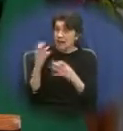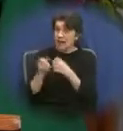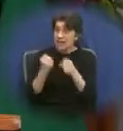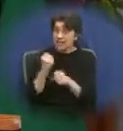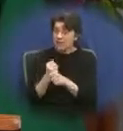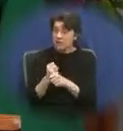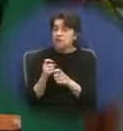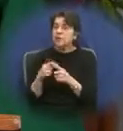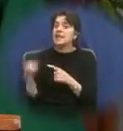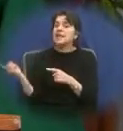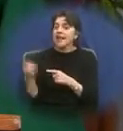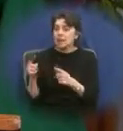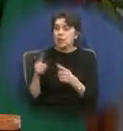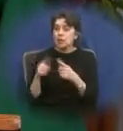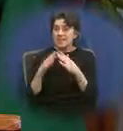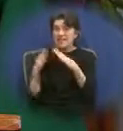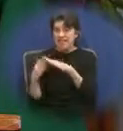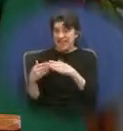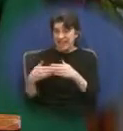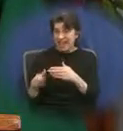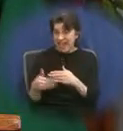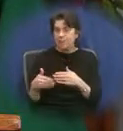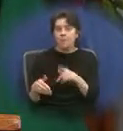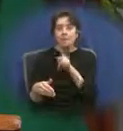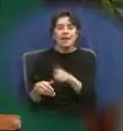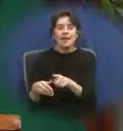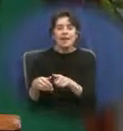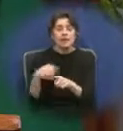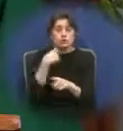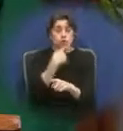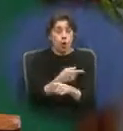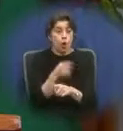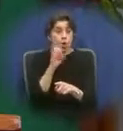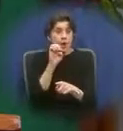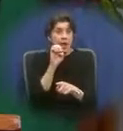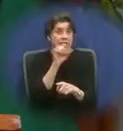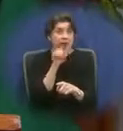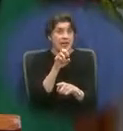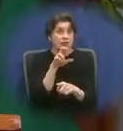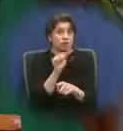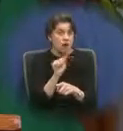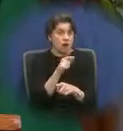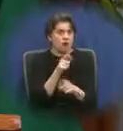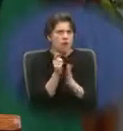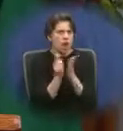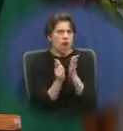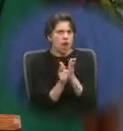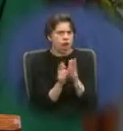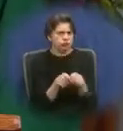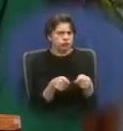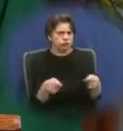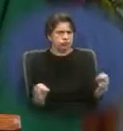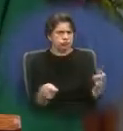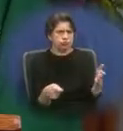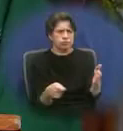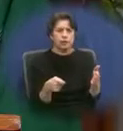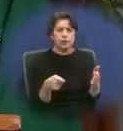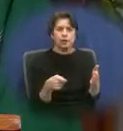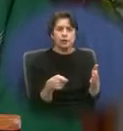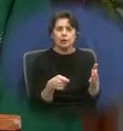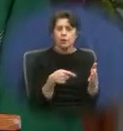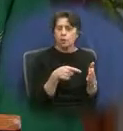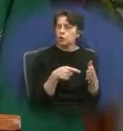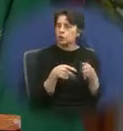asked Ezra to be able to read the scriptures again that they hadn't heard for a long time, but also to be a guide,